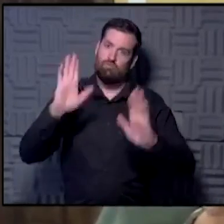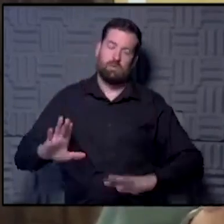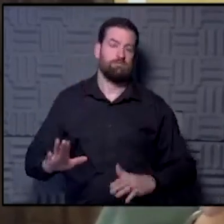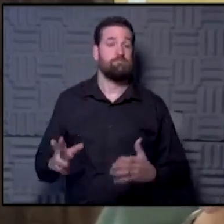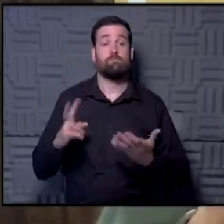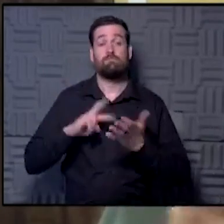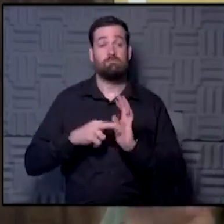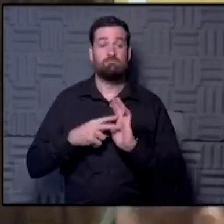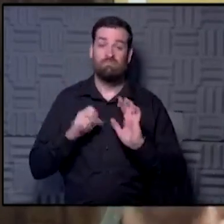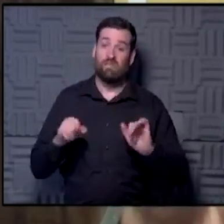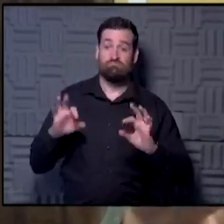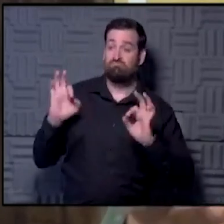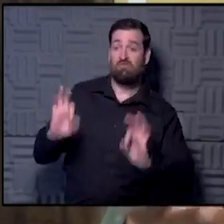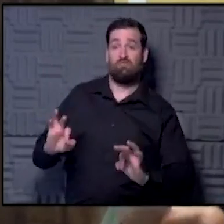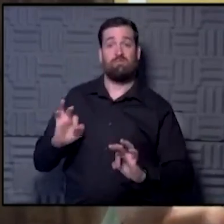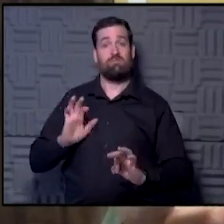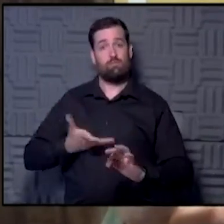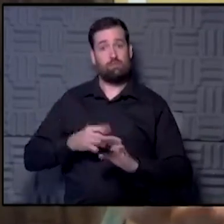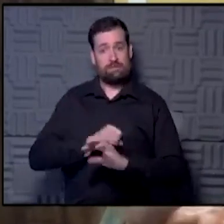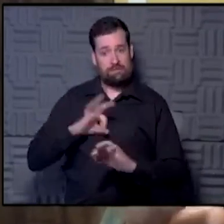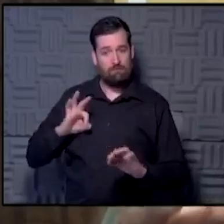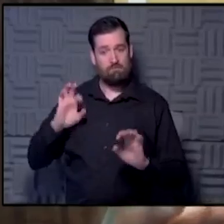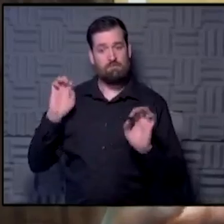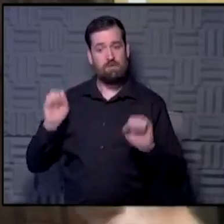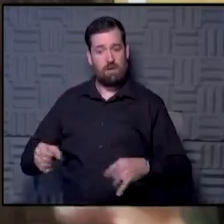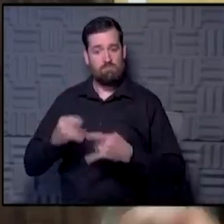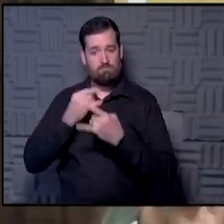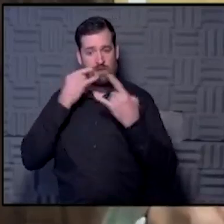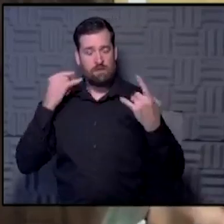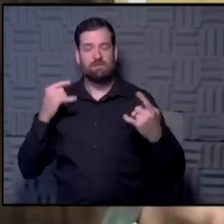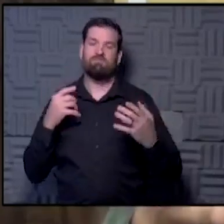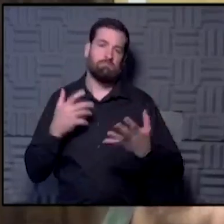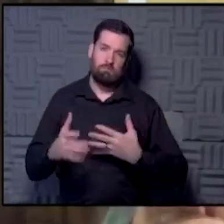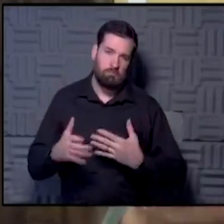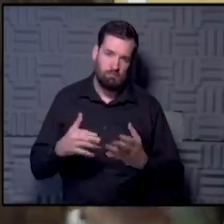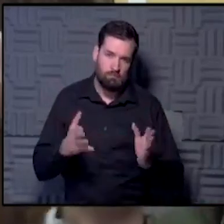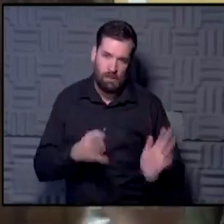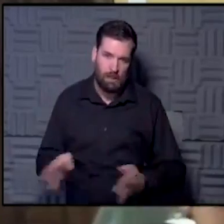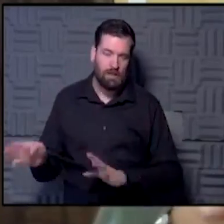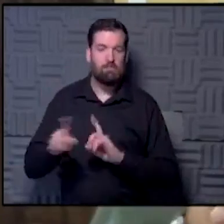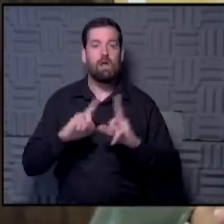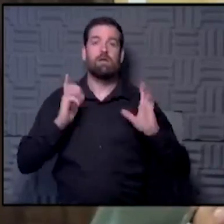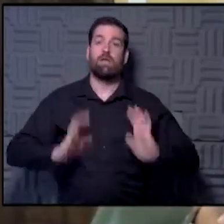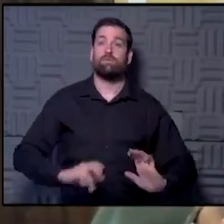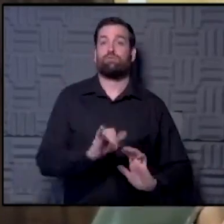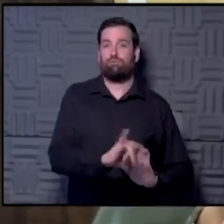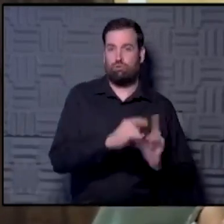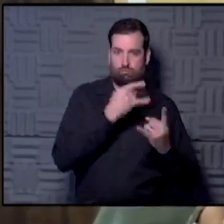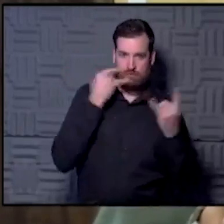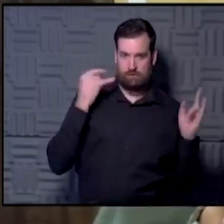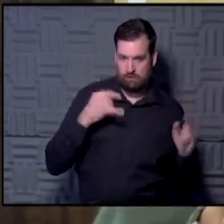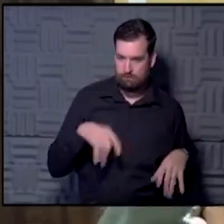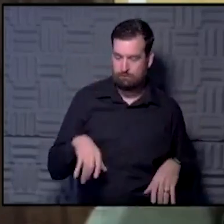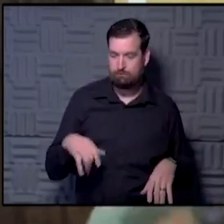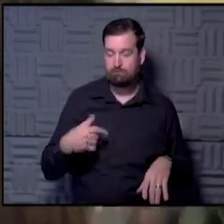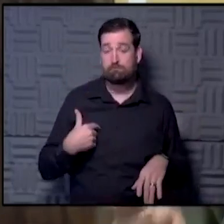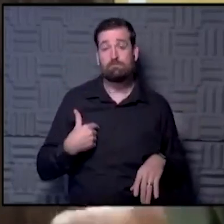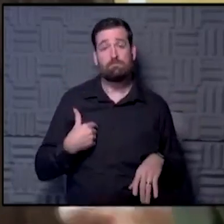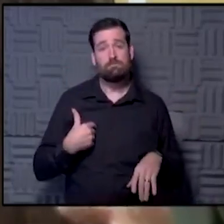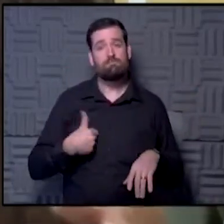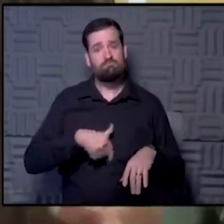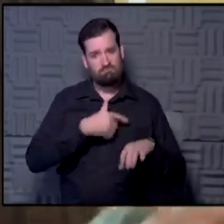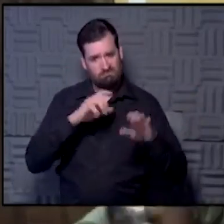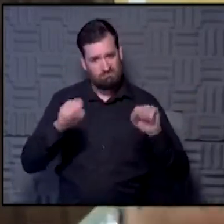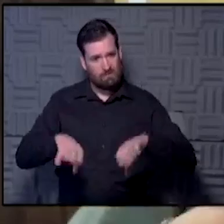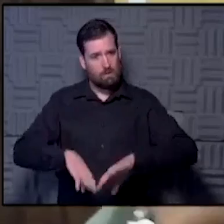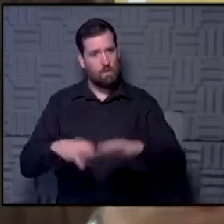be able to say, perfect. Now our staff can not only be masked, which we had planned on anyway, but now customers will be. And it's allowing us to now be able to open